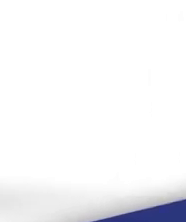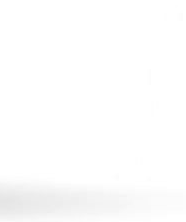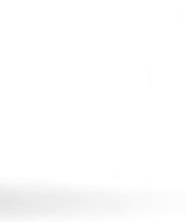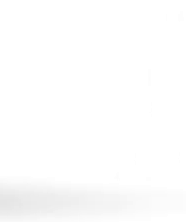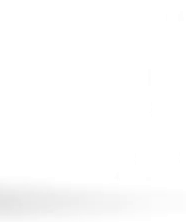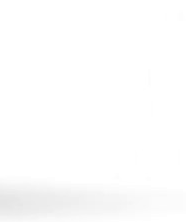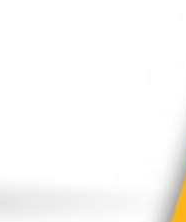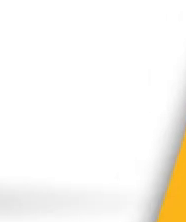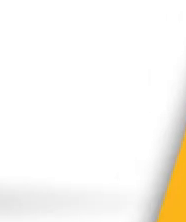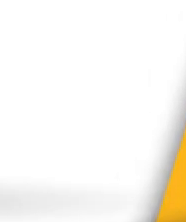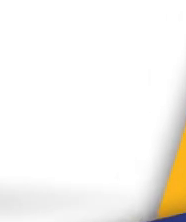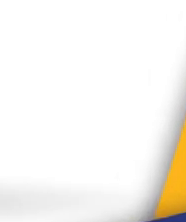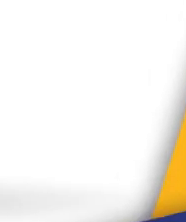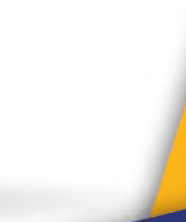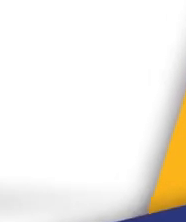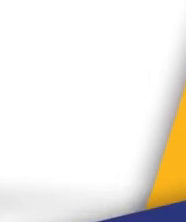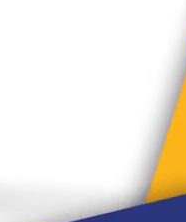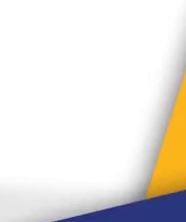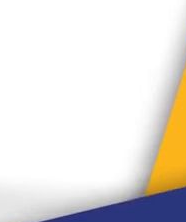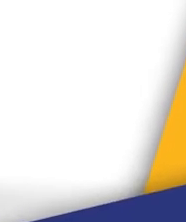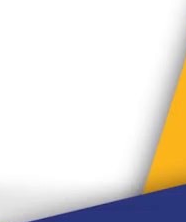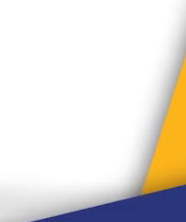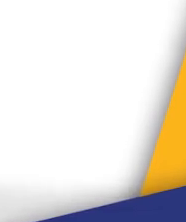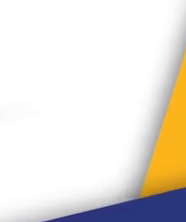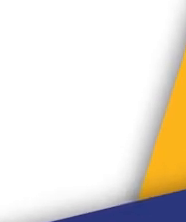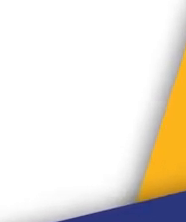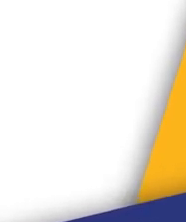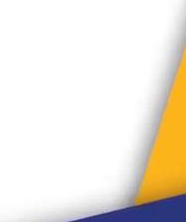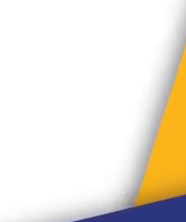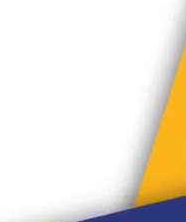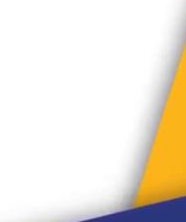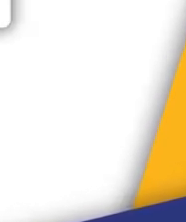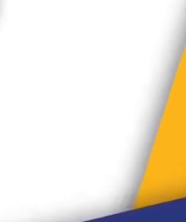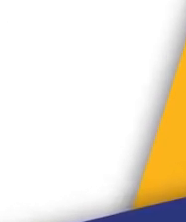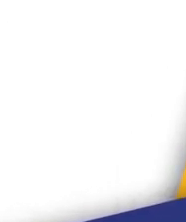and DBE TV on OpenView Channel 122 in partnership with